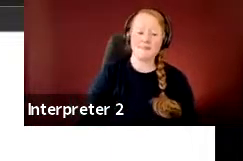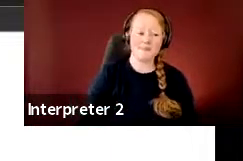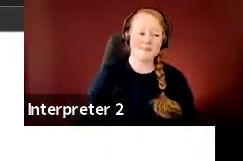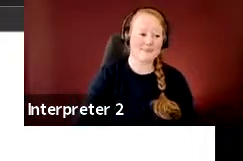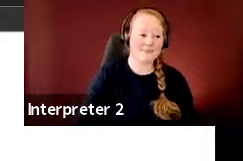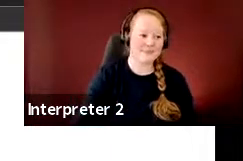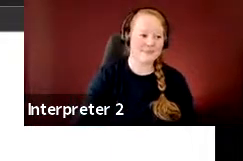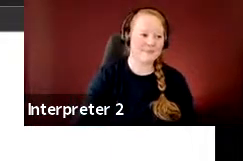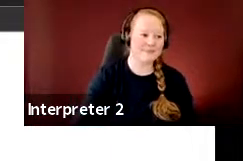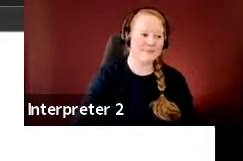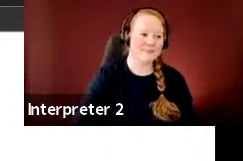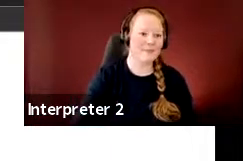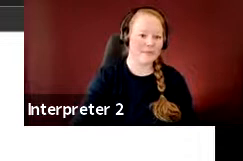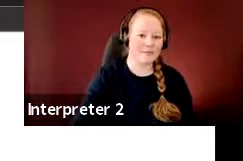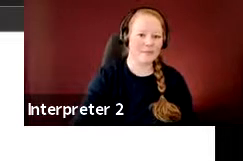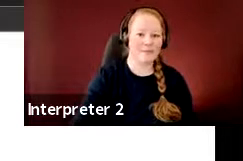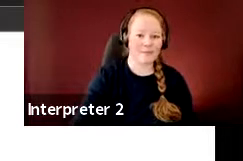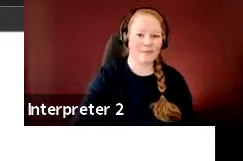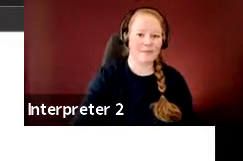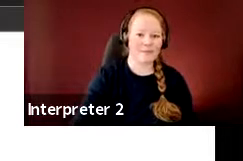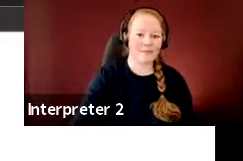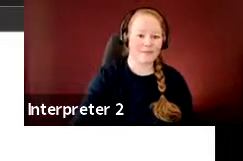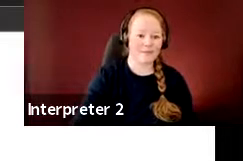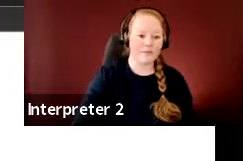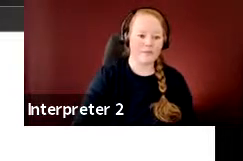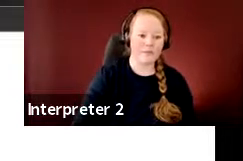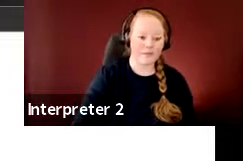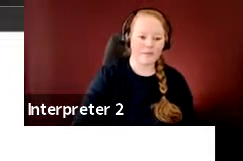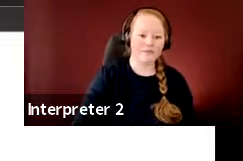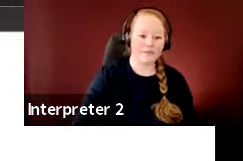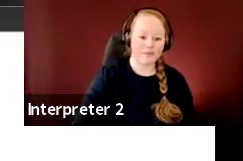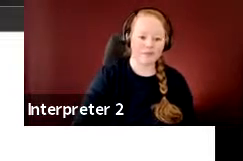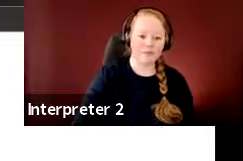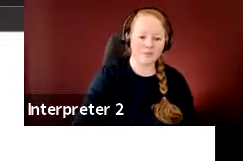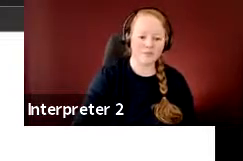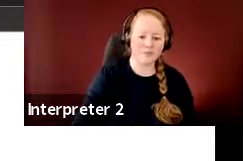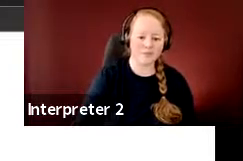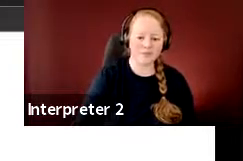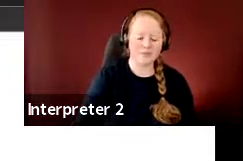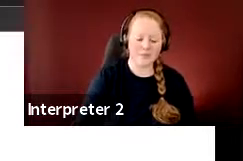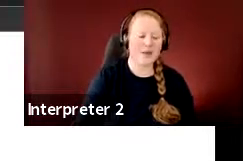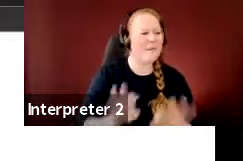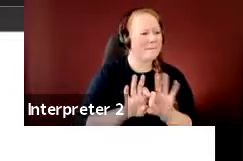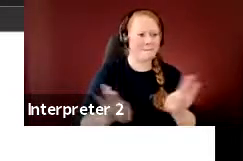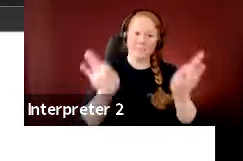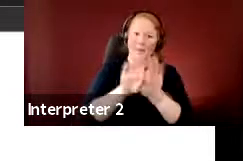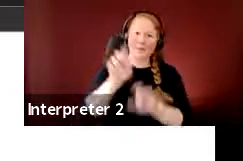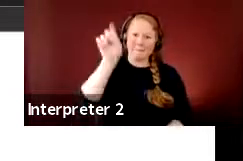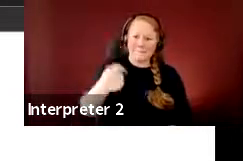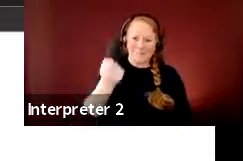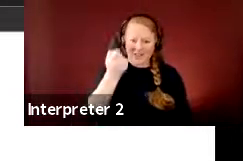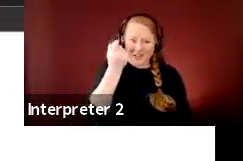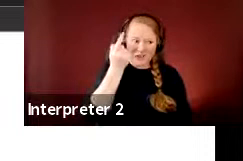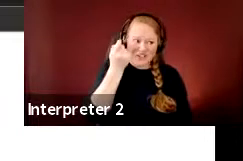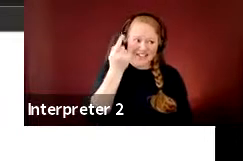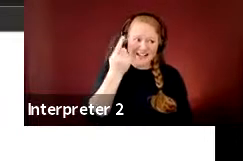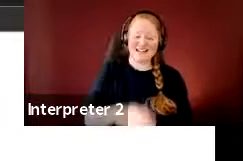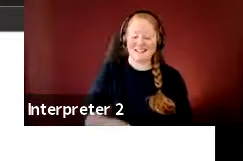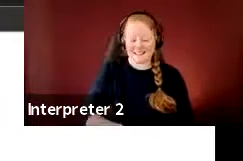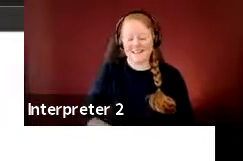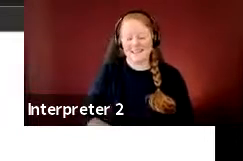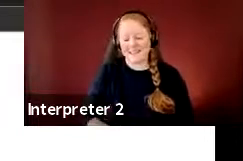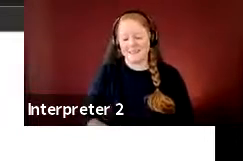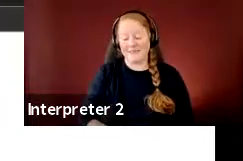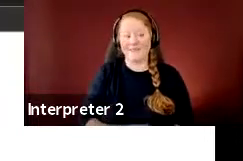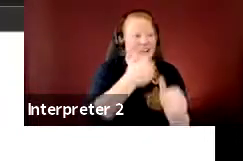So it's important to understand, and this, Sandra did a great job of pointing this out, that each priority is